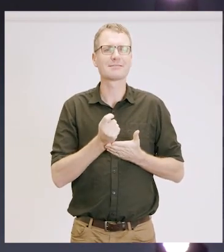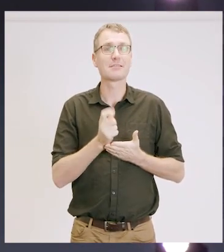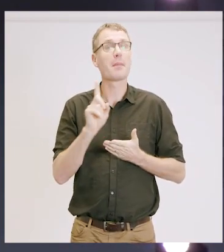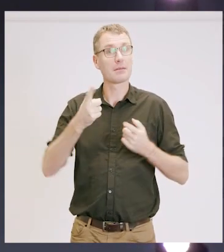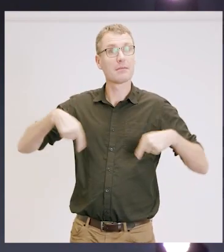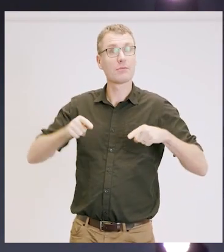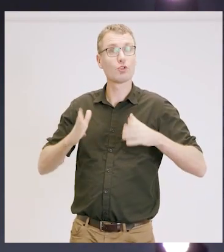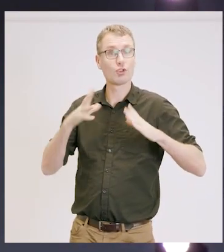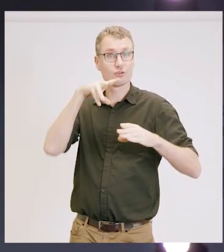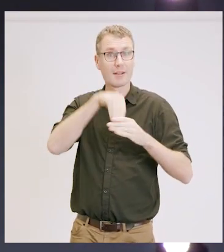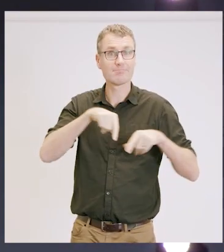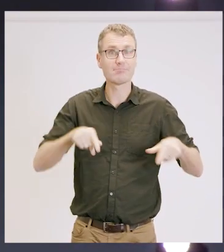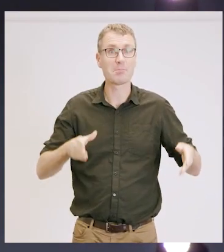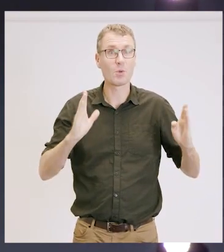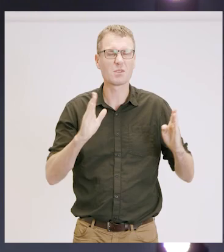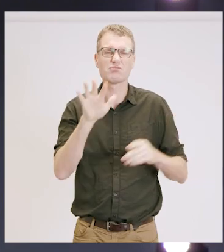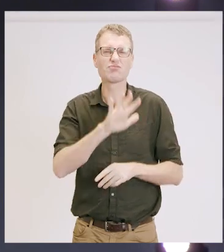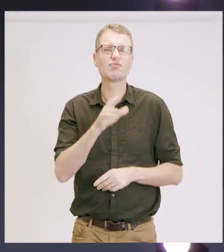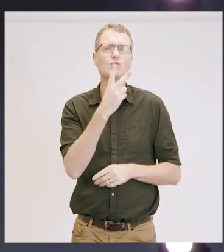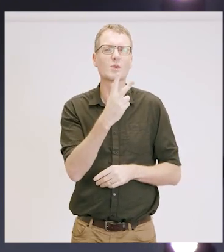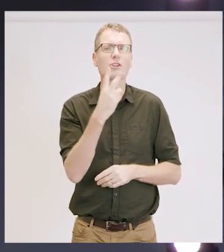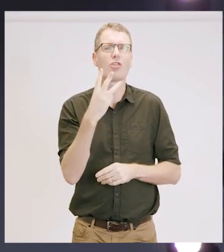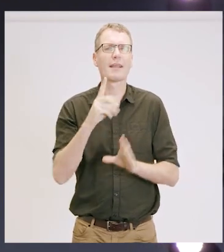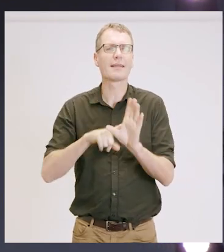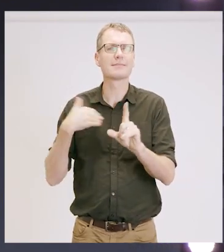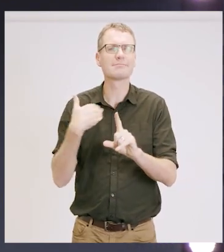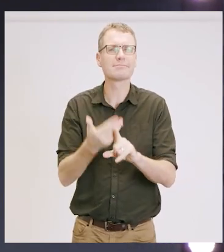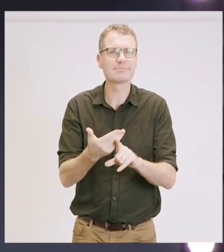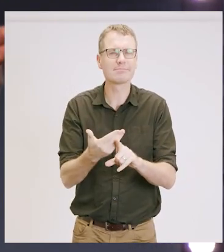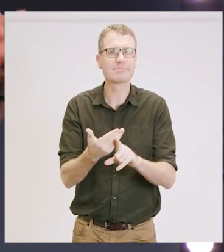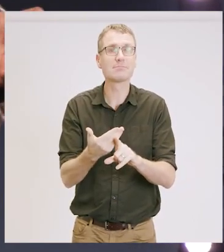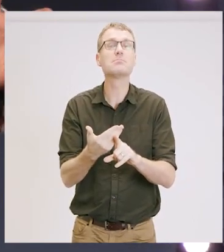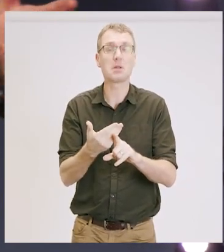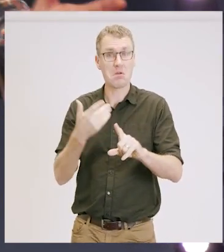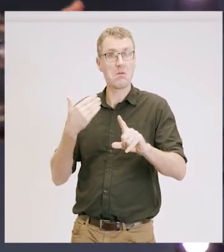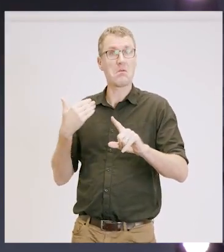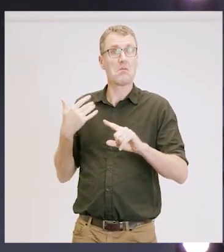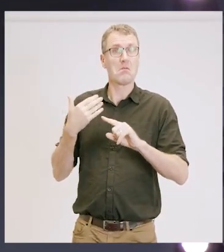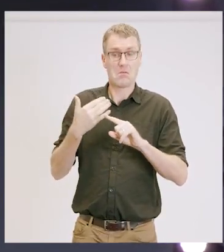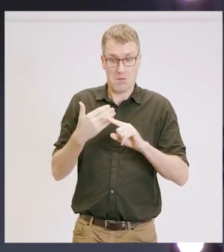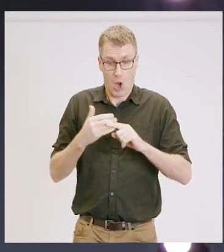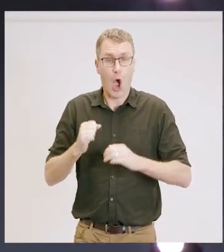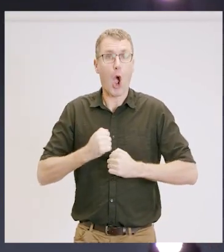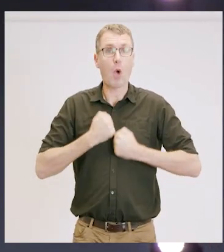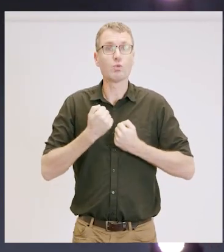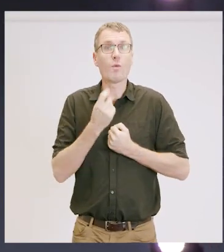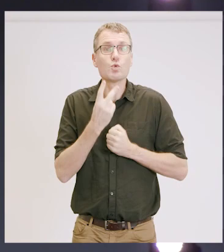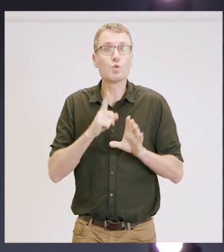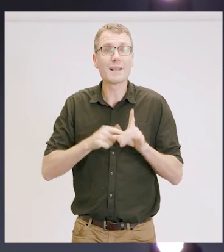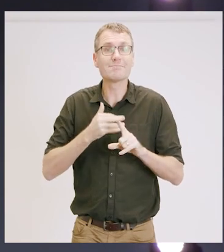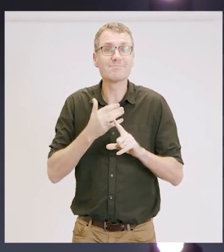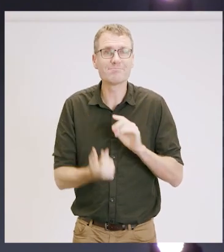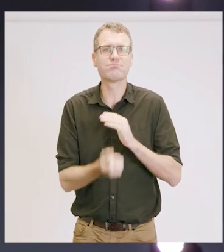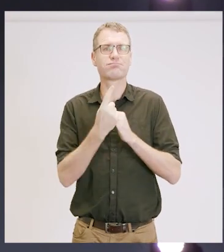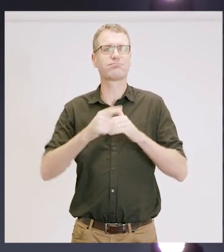years. We only owned it for about two of those years, and then the earthquakes came and did its damage, and we got a payout, which